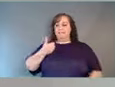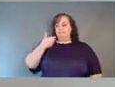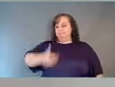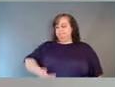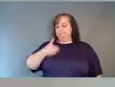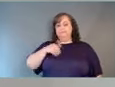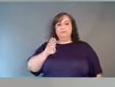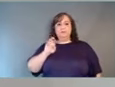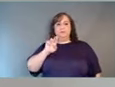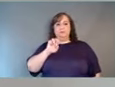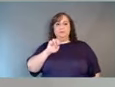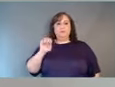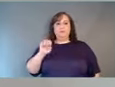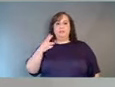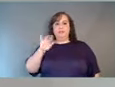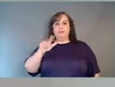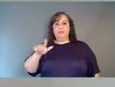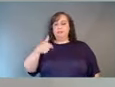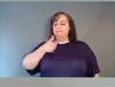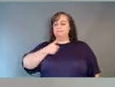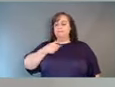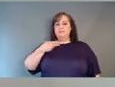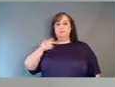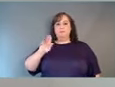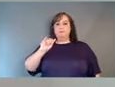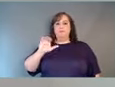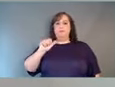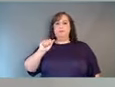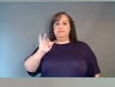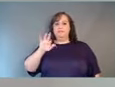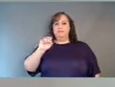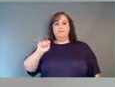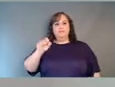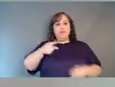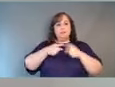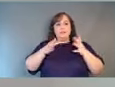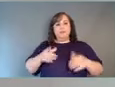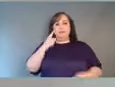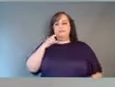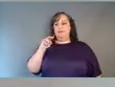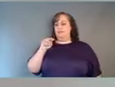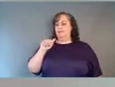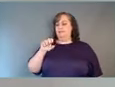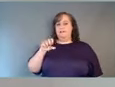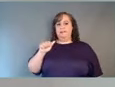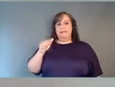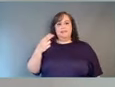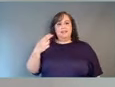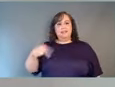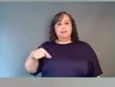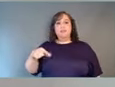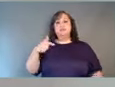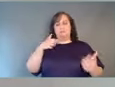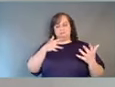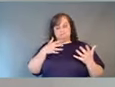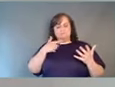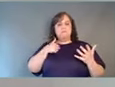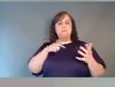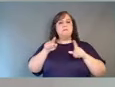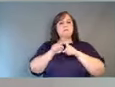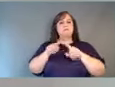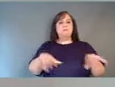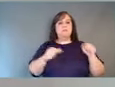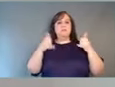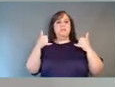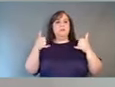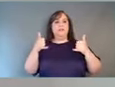NASA headquarters, as well as your host for today's episode. Today is International Asteroid Day, and here at NASA, we're watching